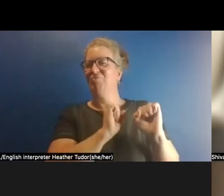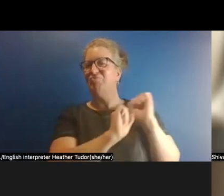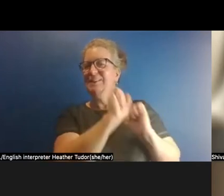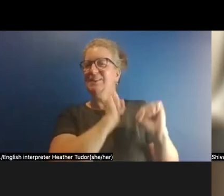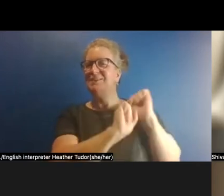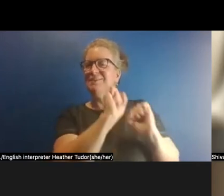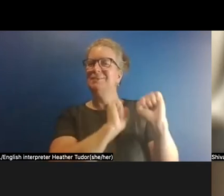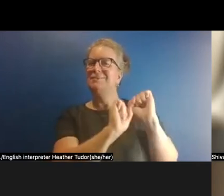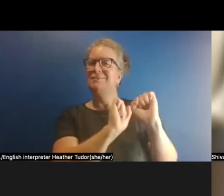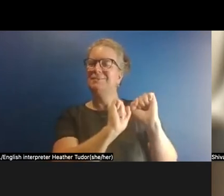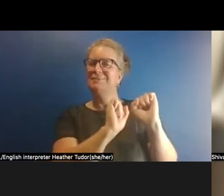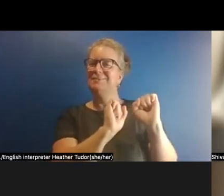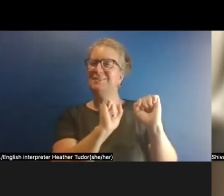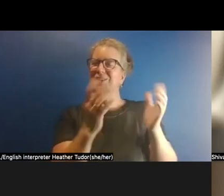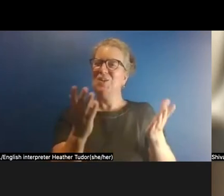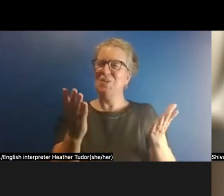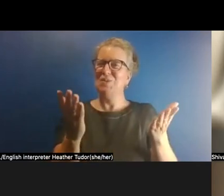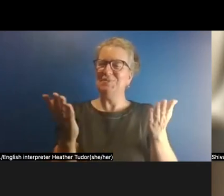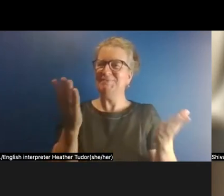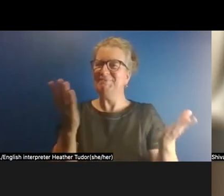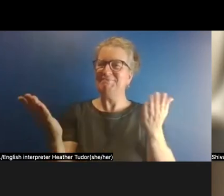any of you speak a little about that?